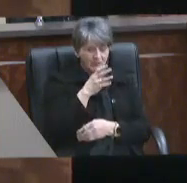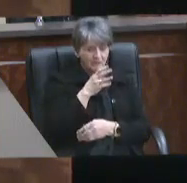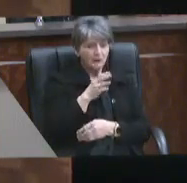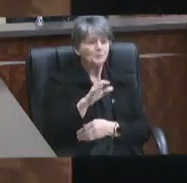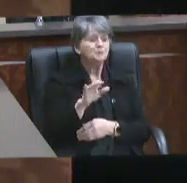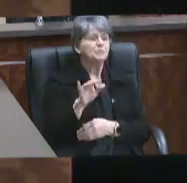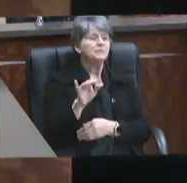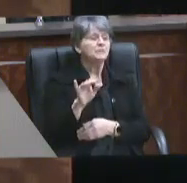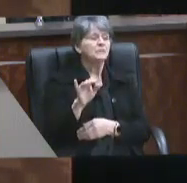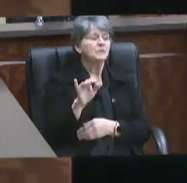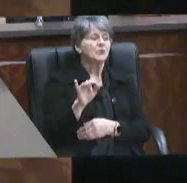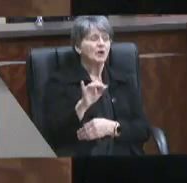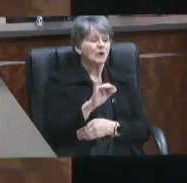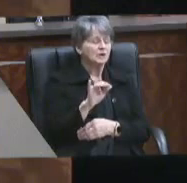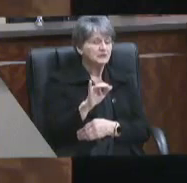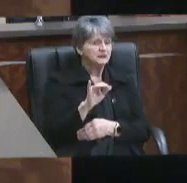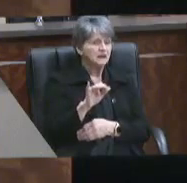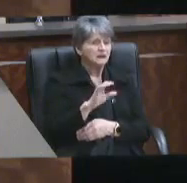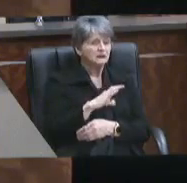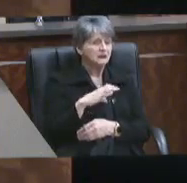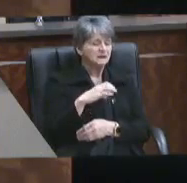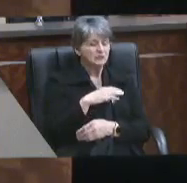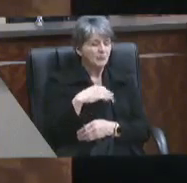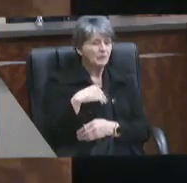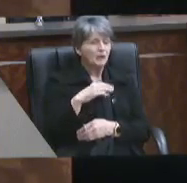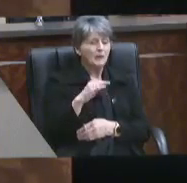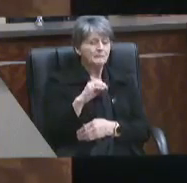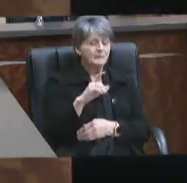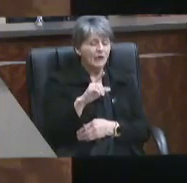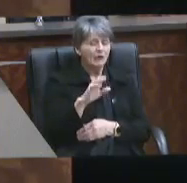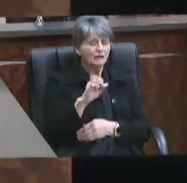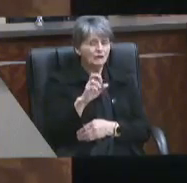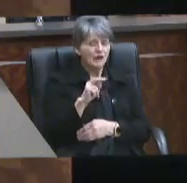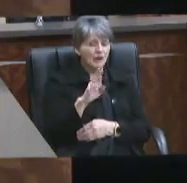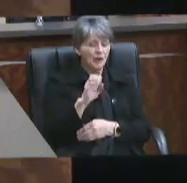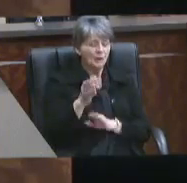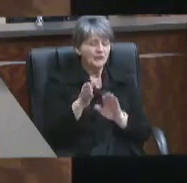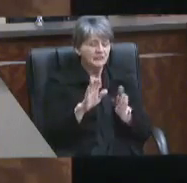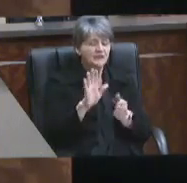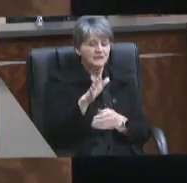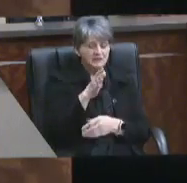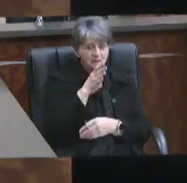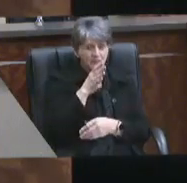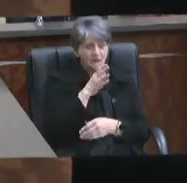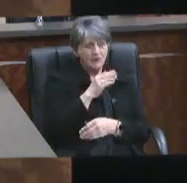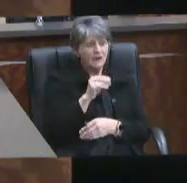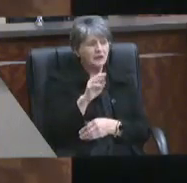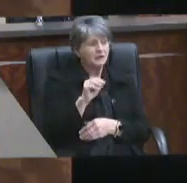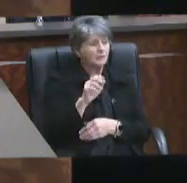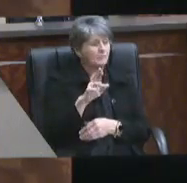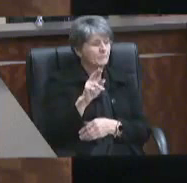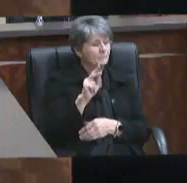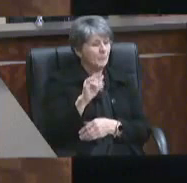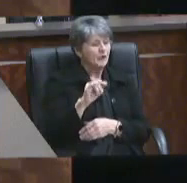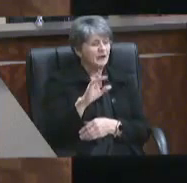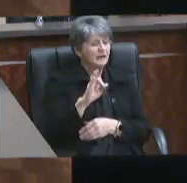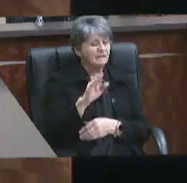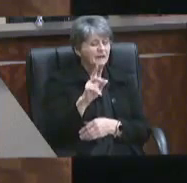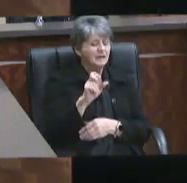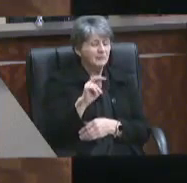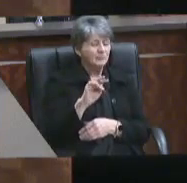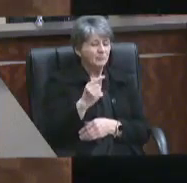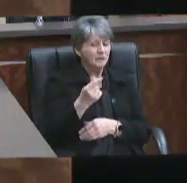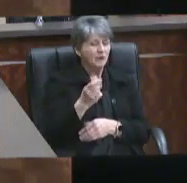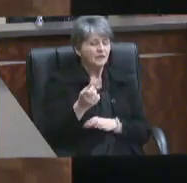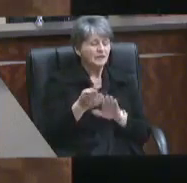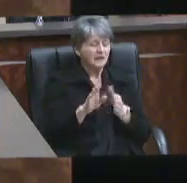Council member Mel Franklin on the passing of his mother, and also to Marty Fleming. We offer our condolences on the passing